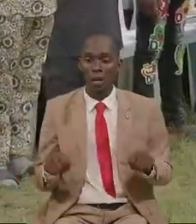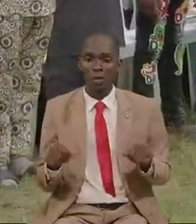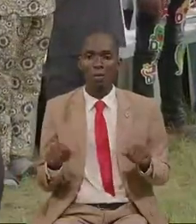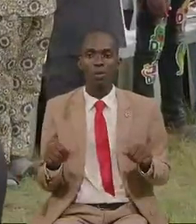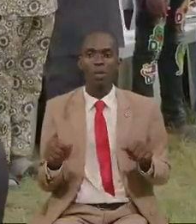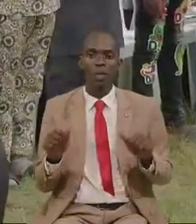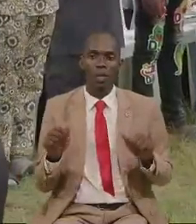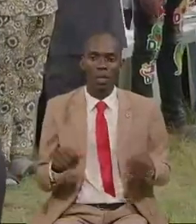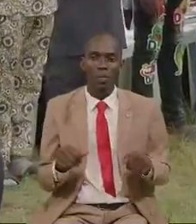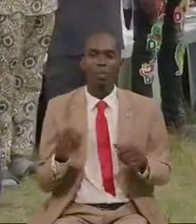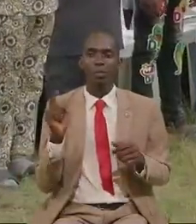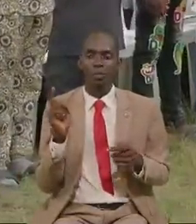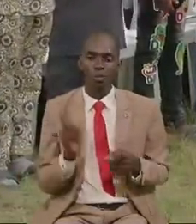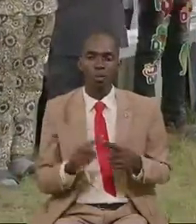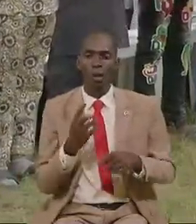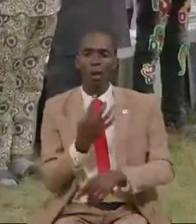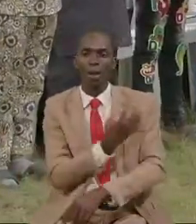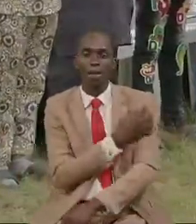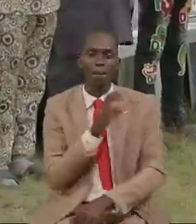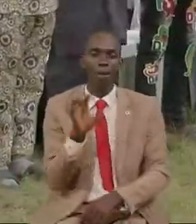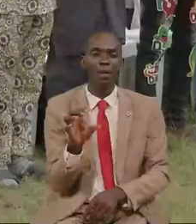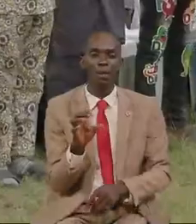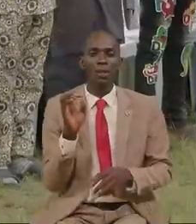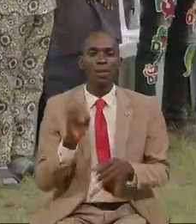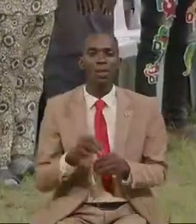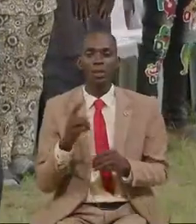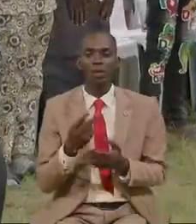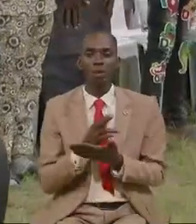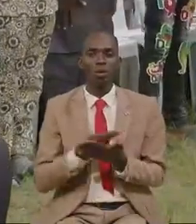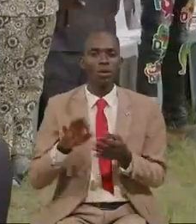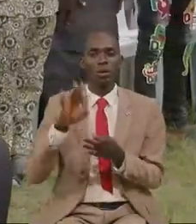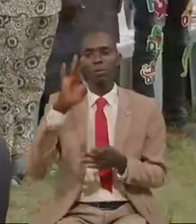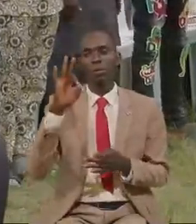able to empower in the Holy Ghost,